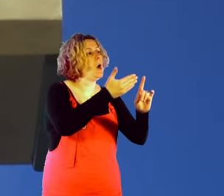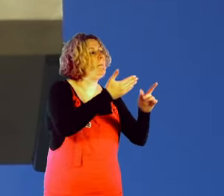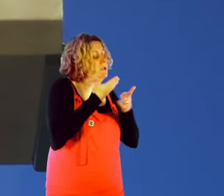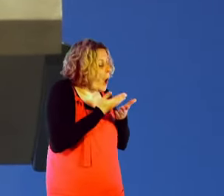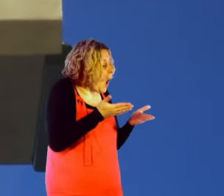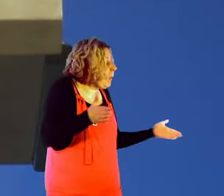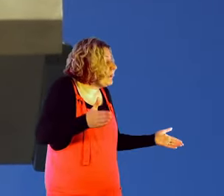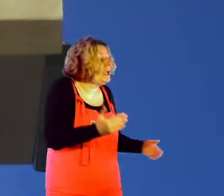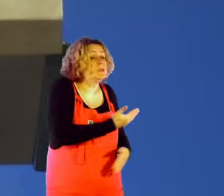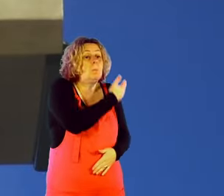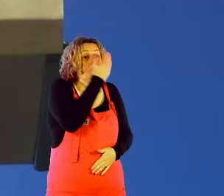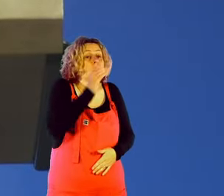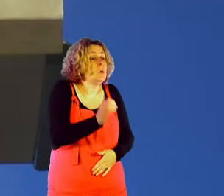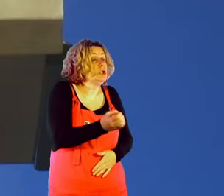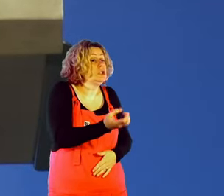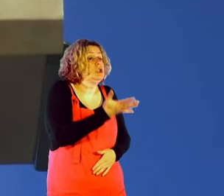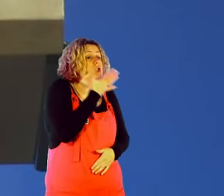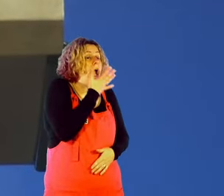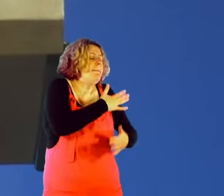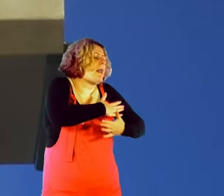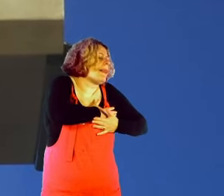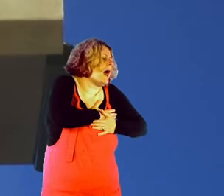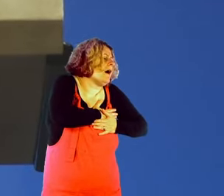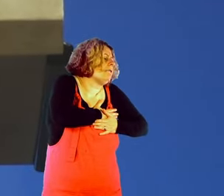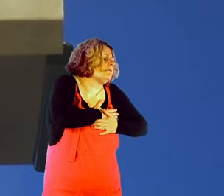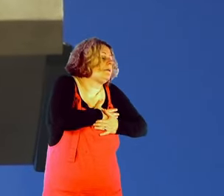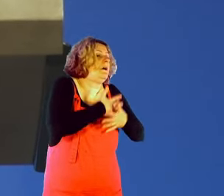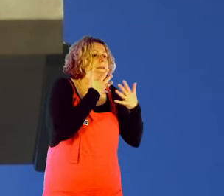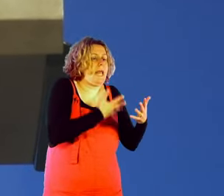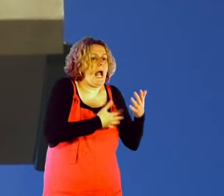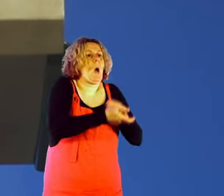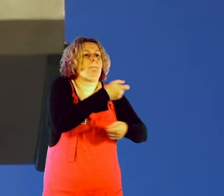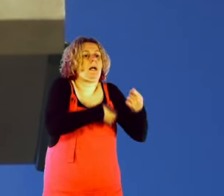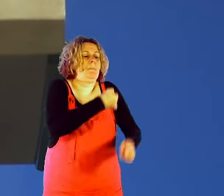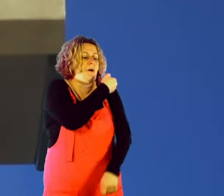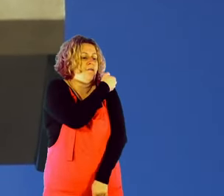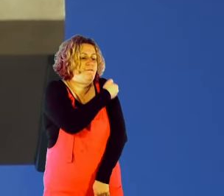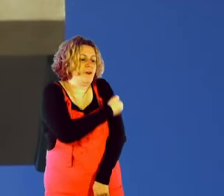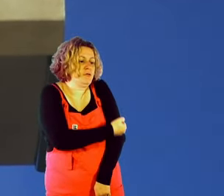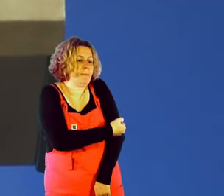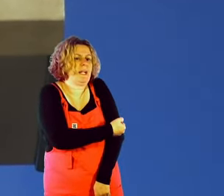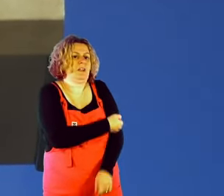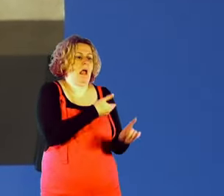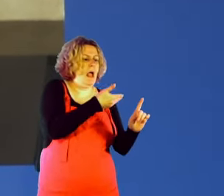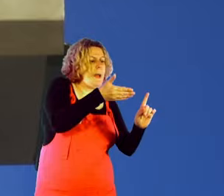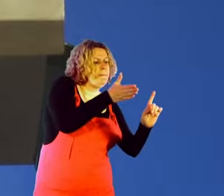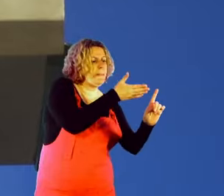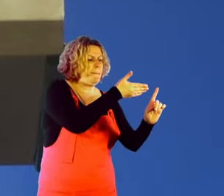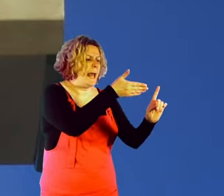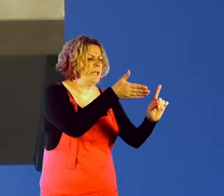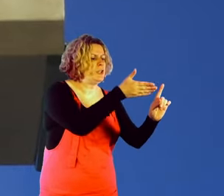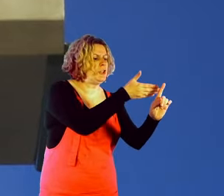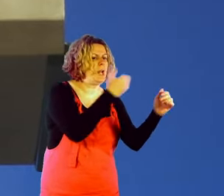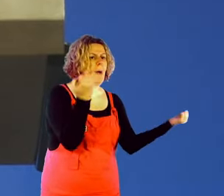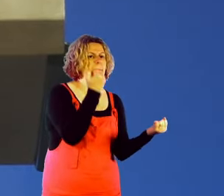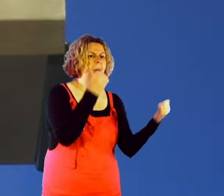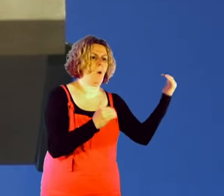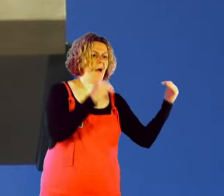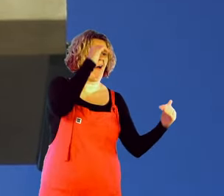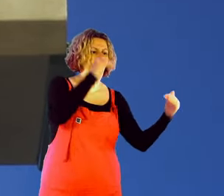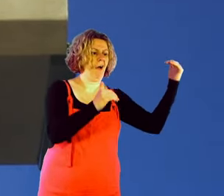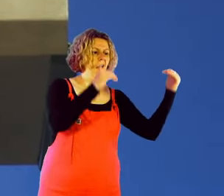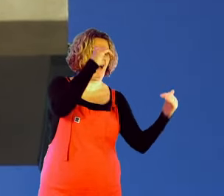shame, there is now vulnerability, manipulation, there are power grabs, miscommunication, mistrust.